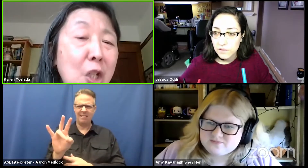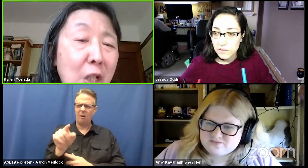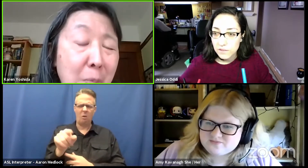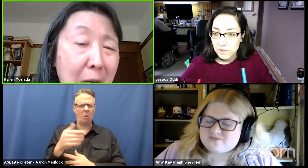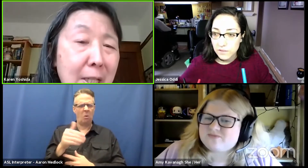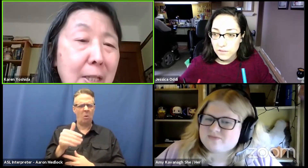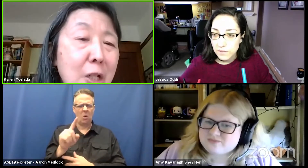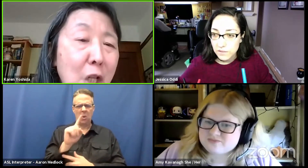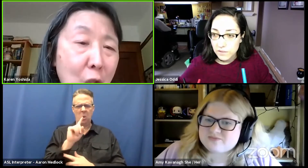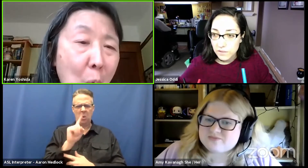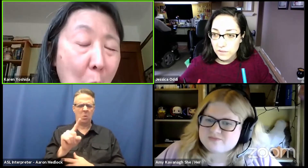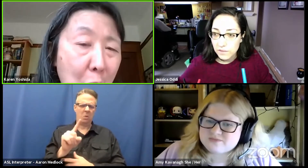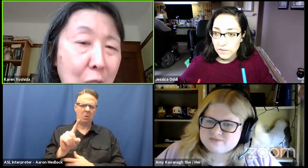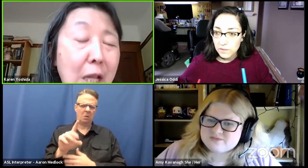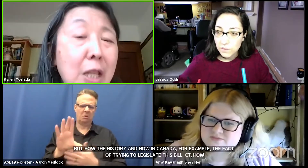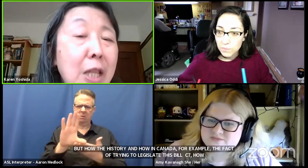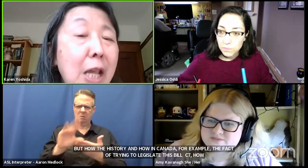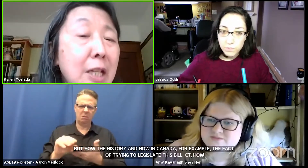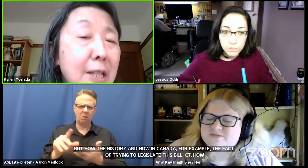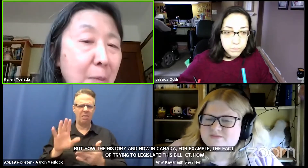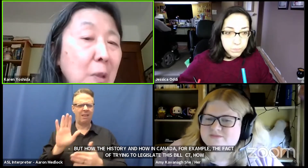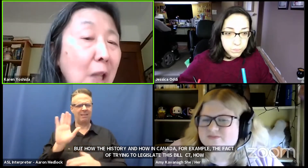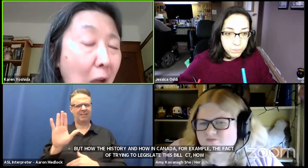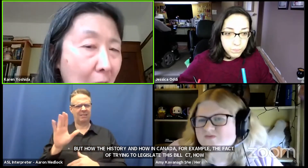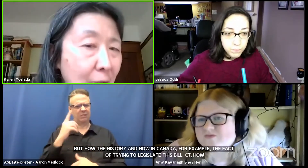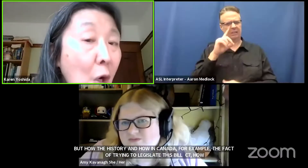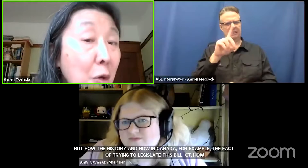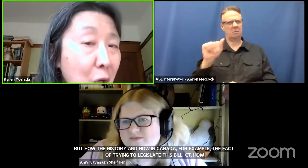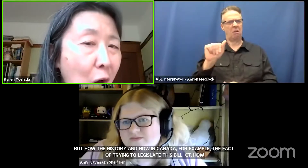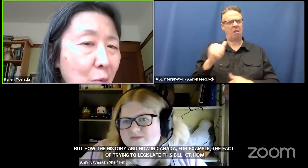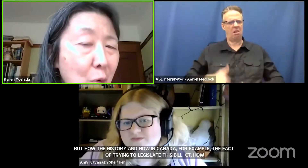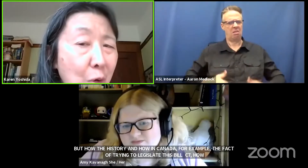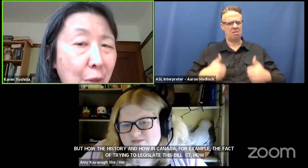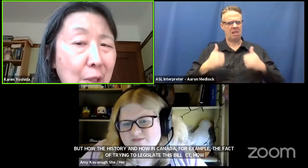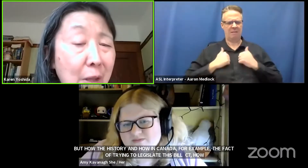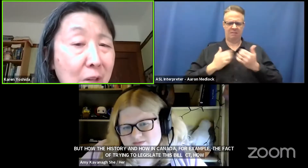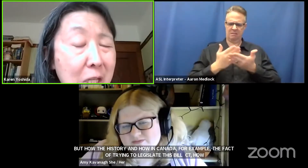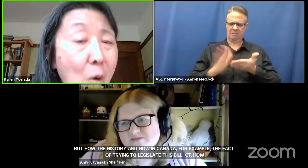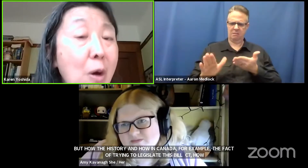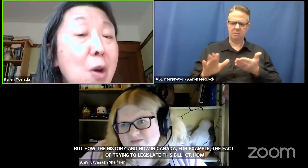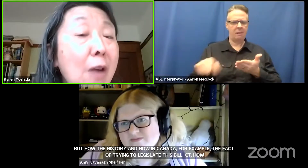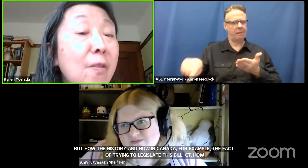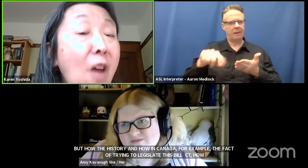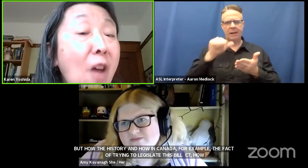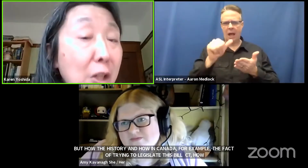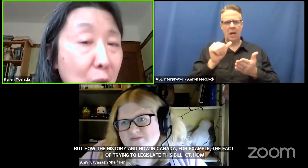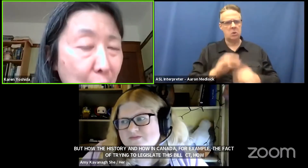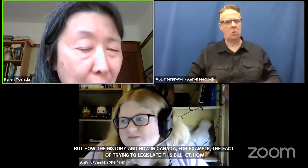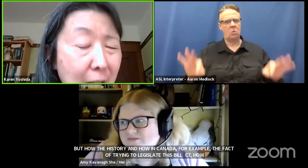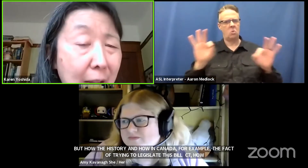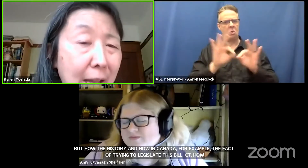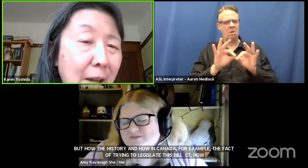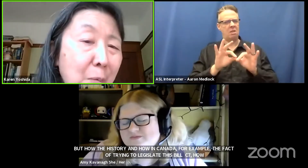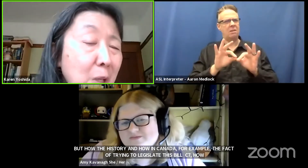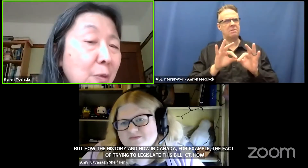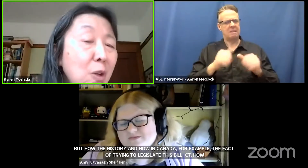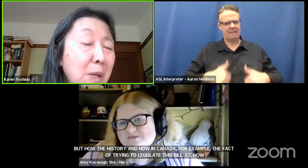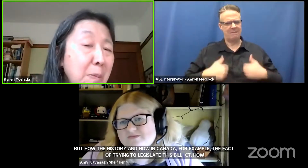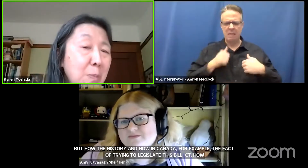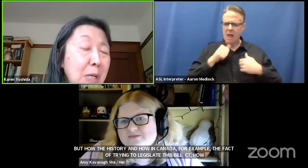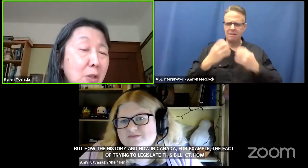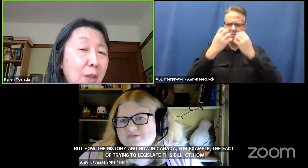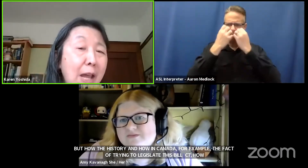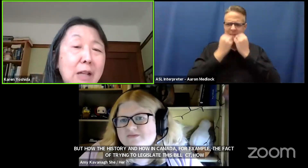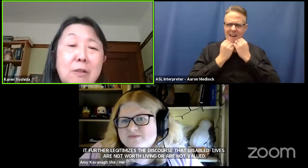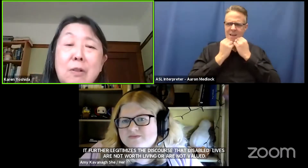further legitimizes the discourse that disabled lives are not worth living or are not valued. I wonder if you could